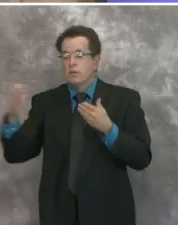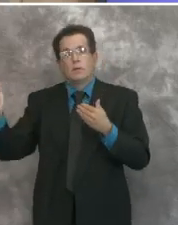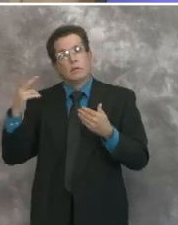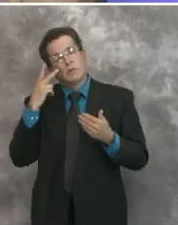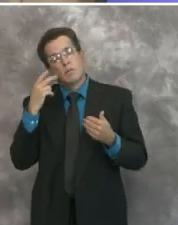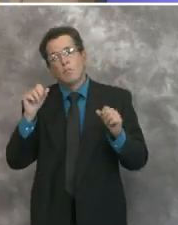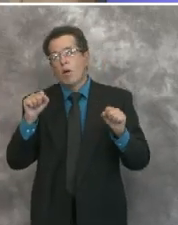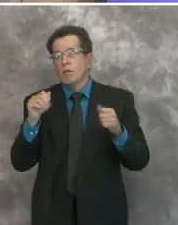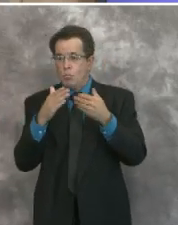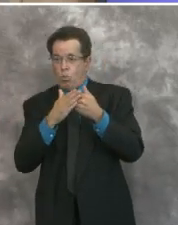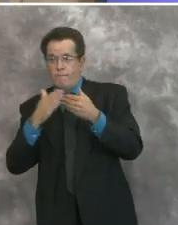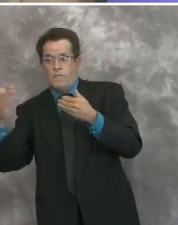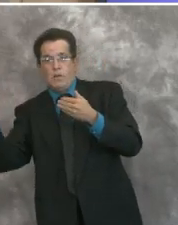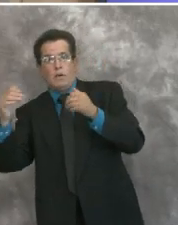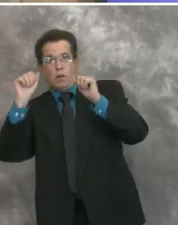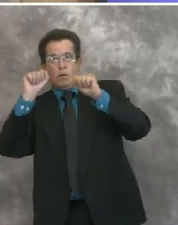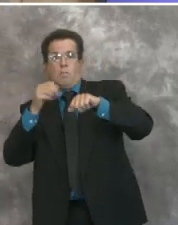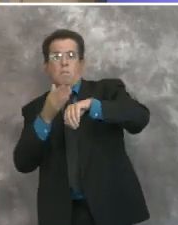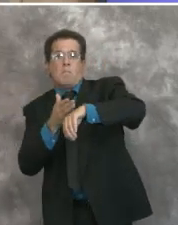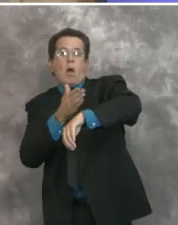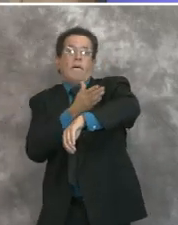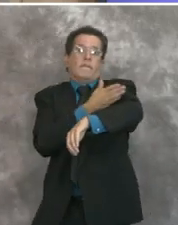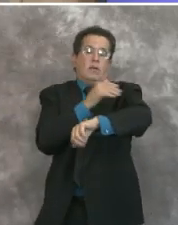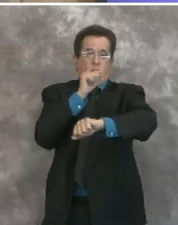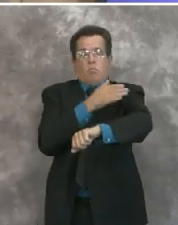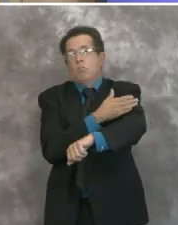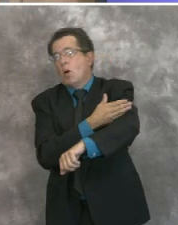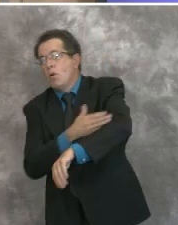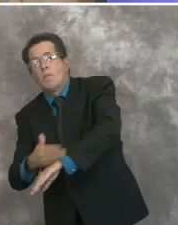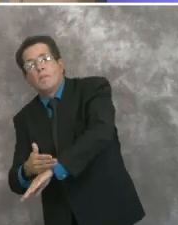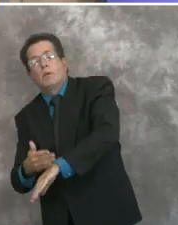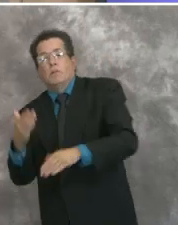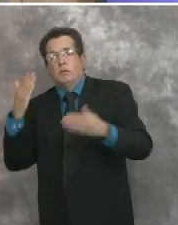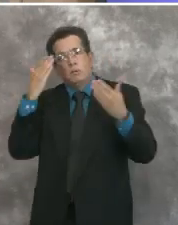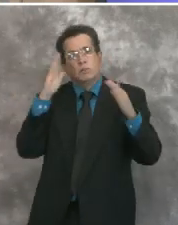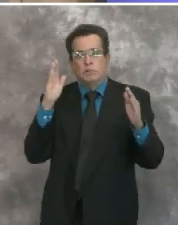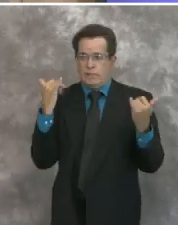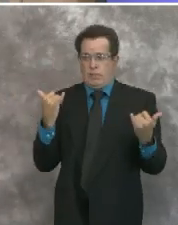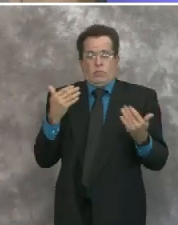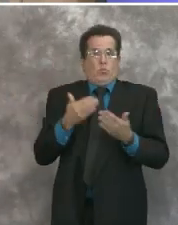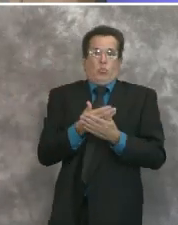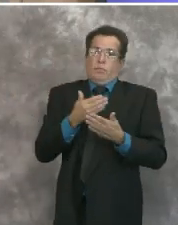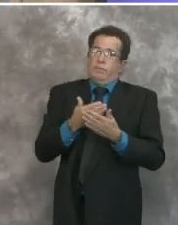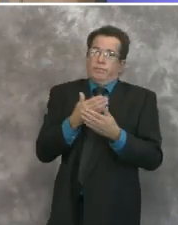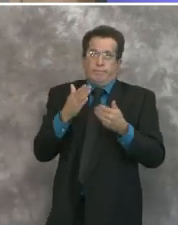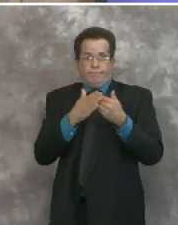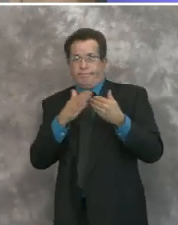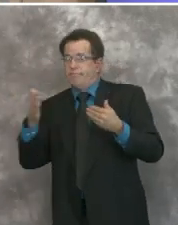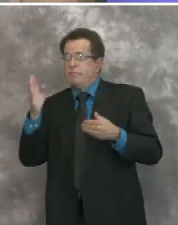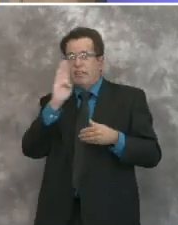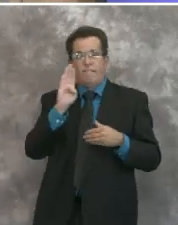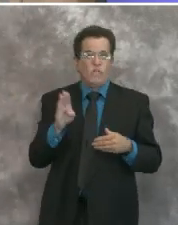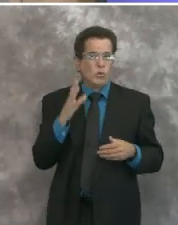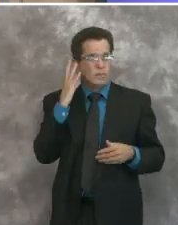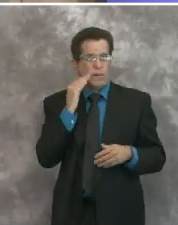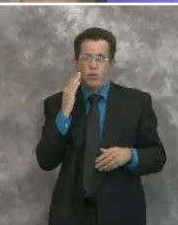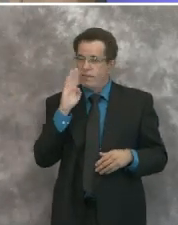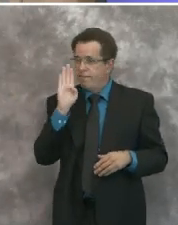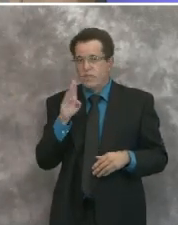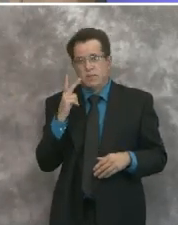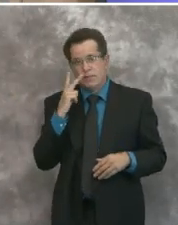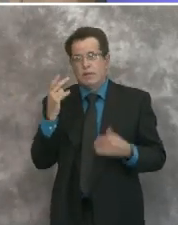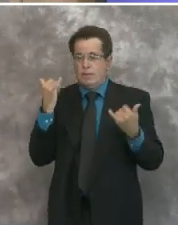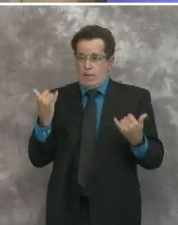forward that we could see progress, we could see setbacks. We are all in uncharted territory here. But having that system in place really